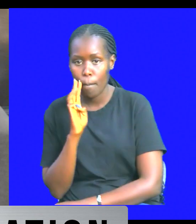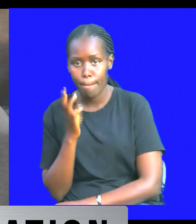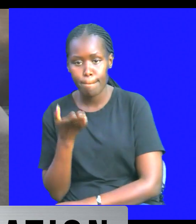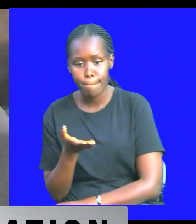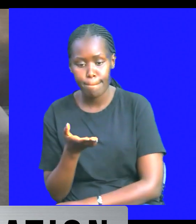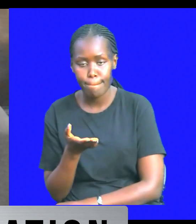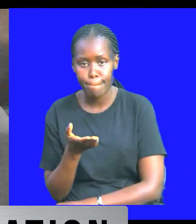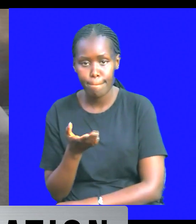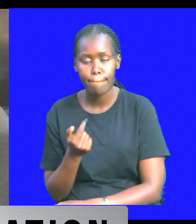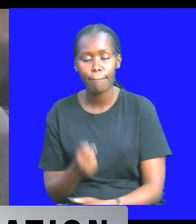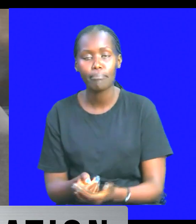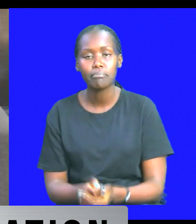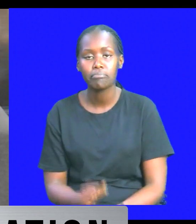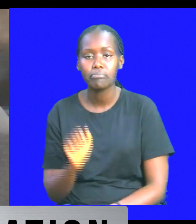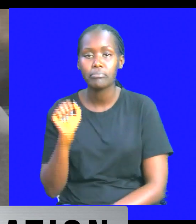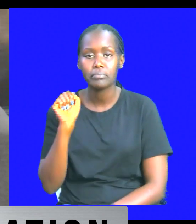Yeah. Yes.